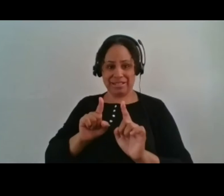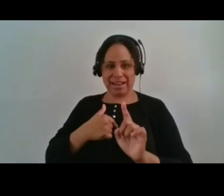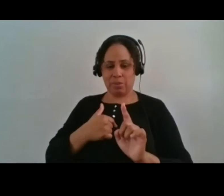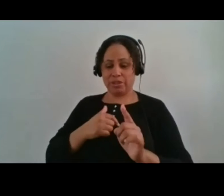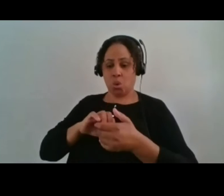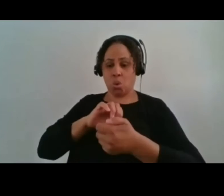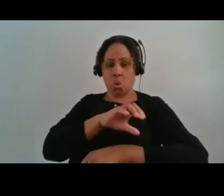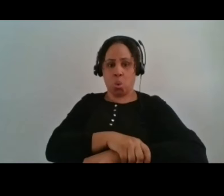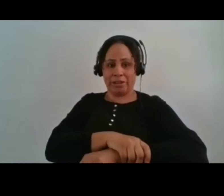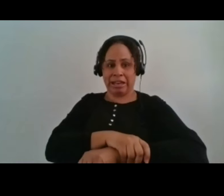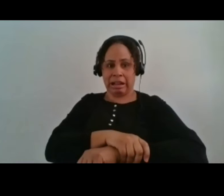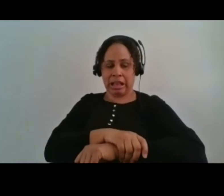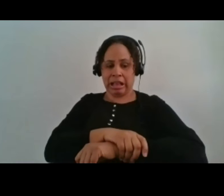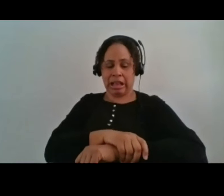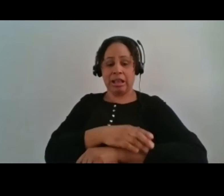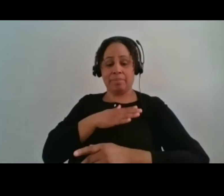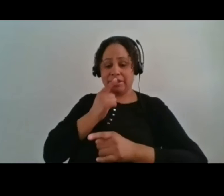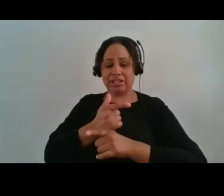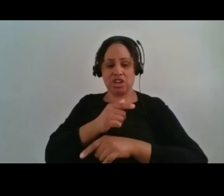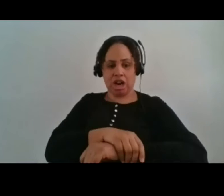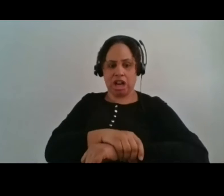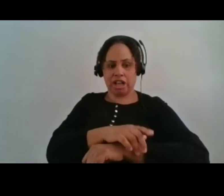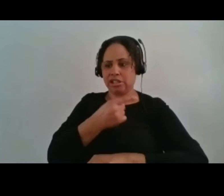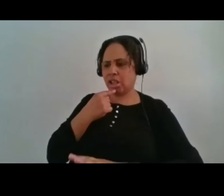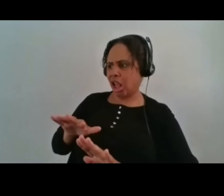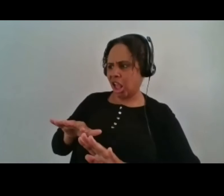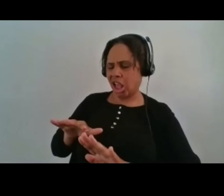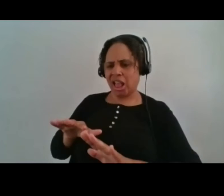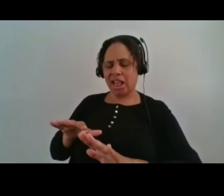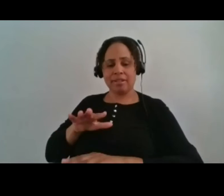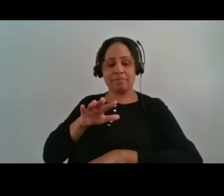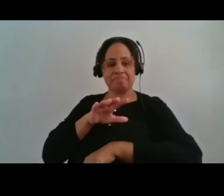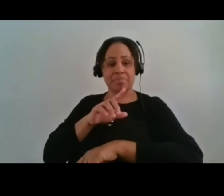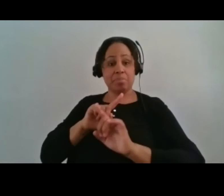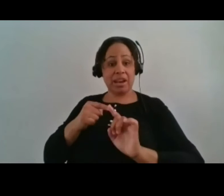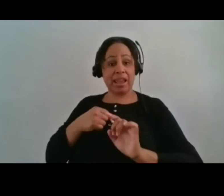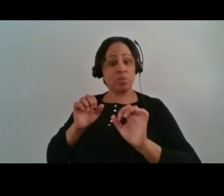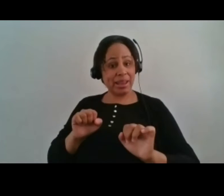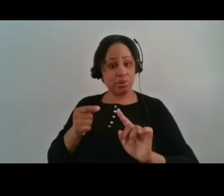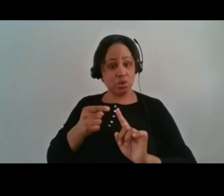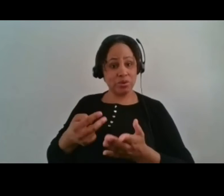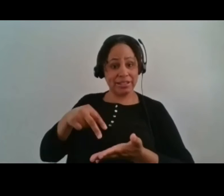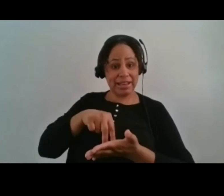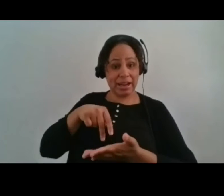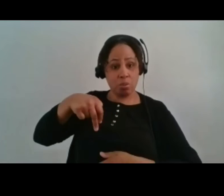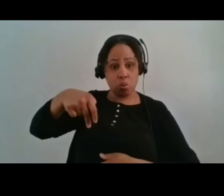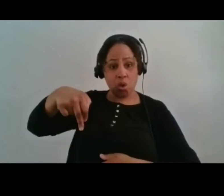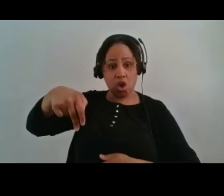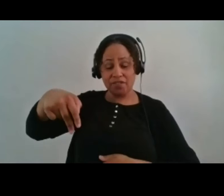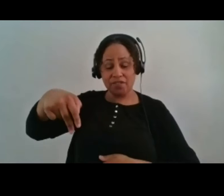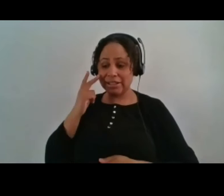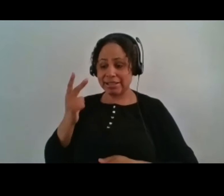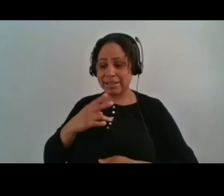her arm to the point where she was like, you need to relax, but I was able to walk first and tell him, to see him and make sure that he was